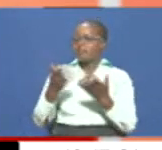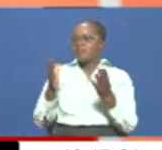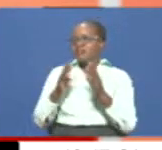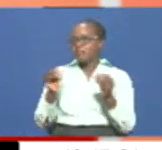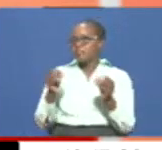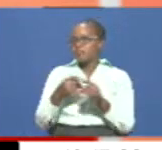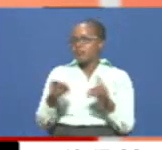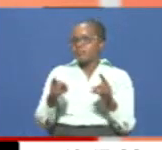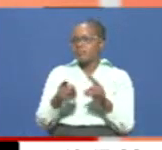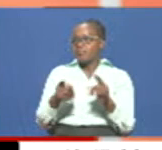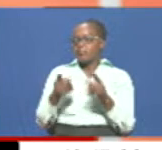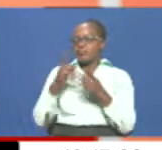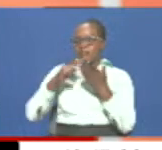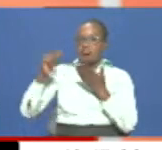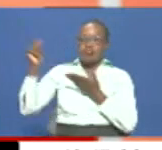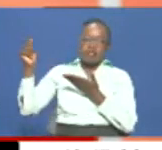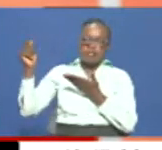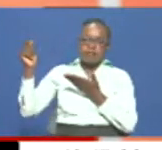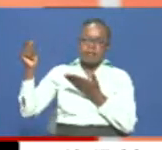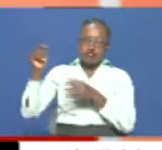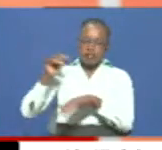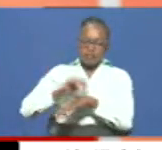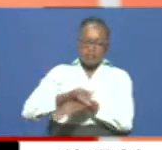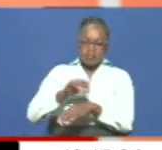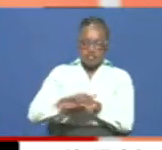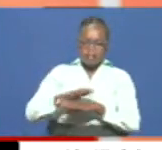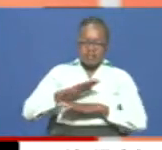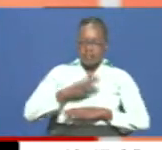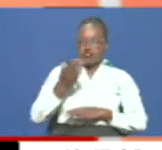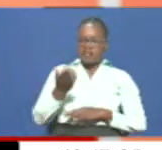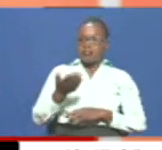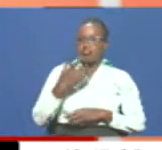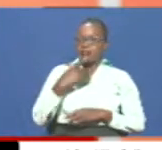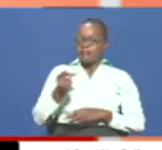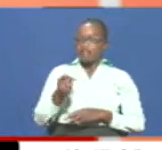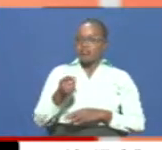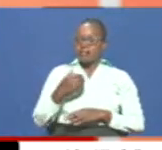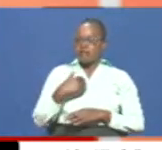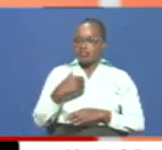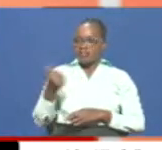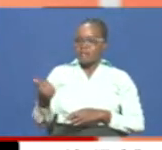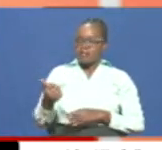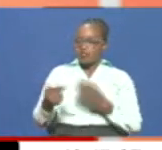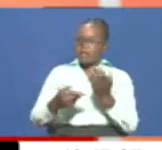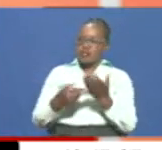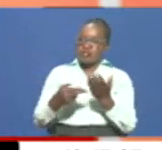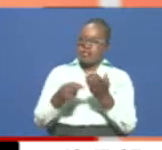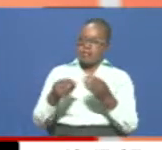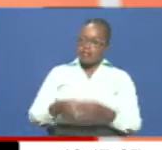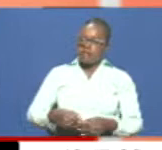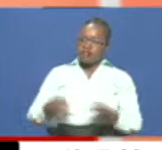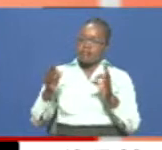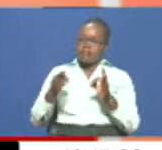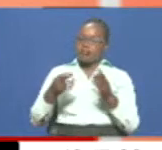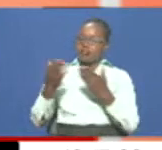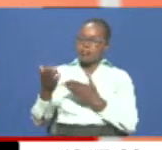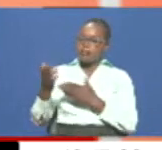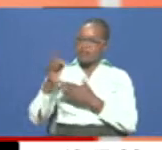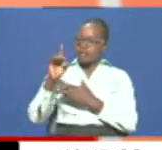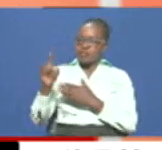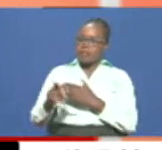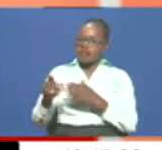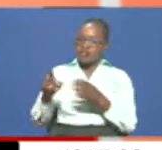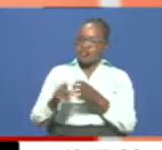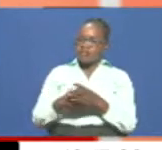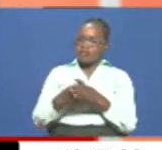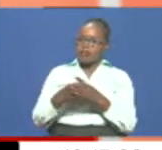have a referee who can be good enough to go there. Do we have other technical officials who can be able to go? Because they are still flying the Kenyan flag